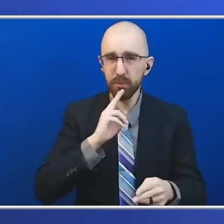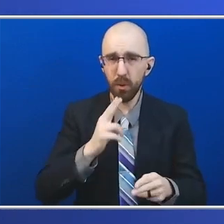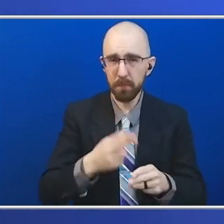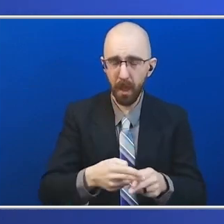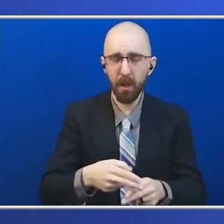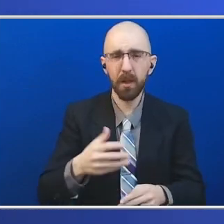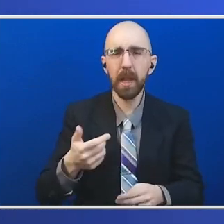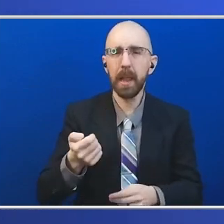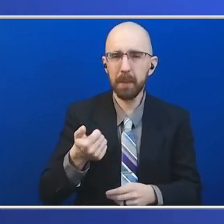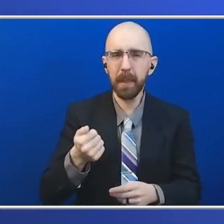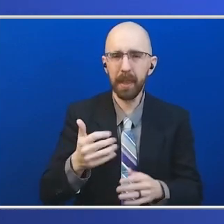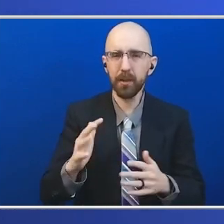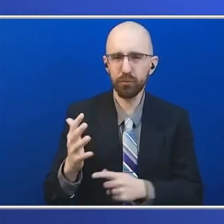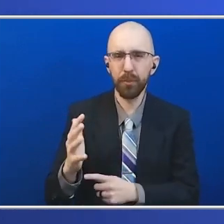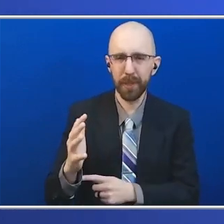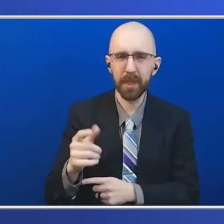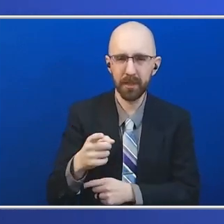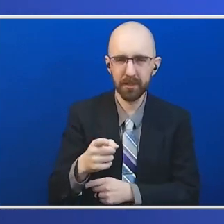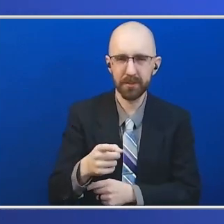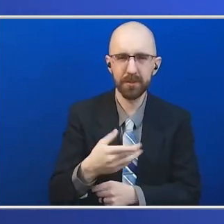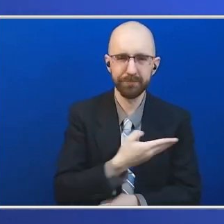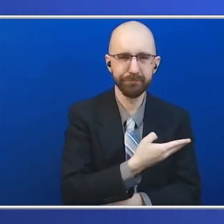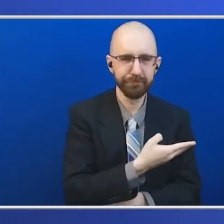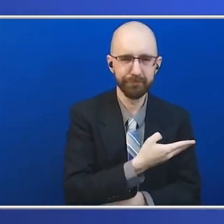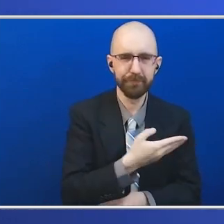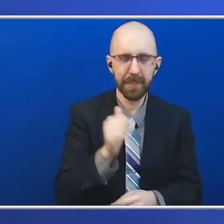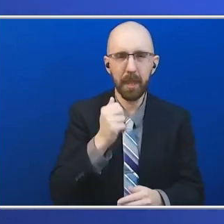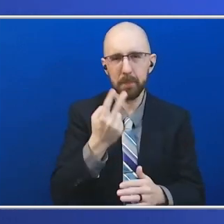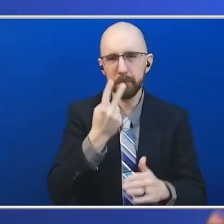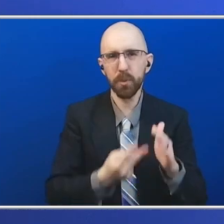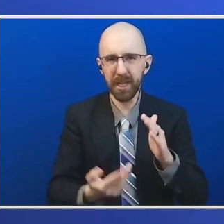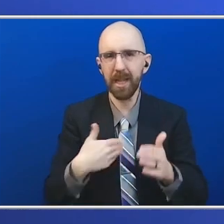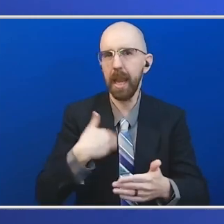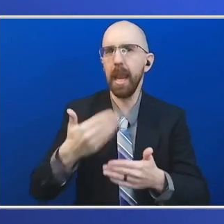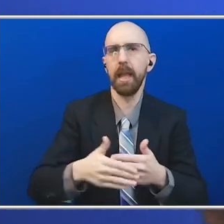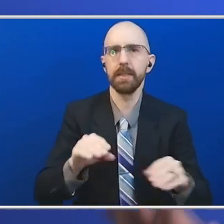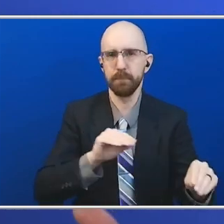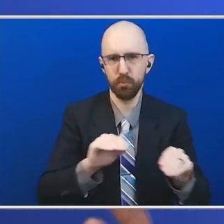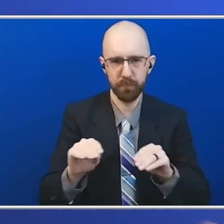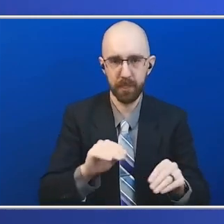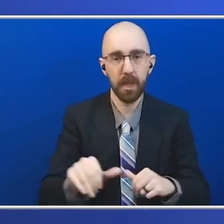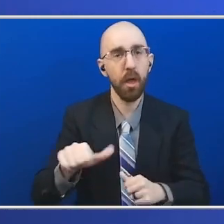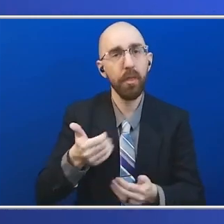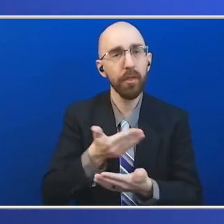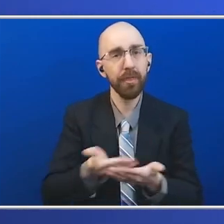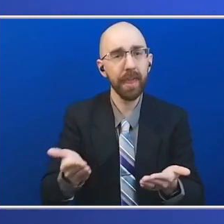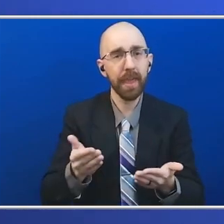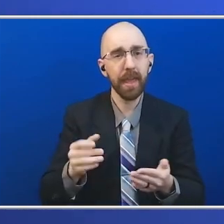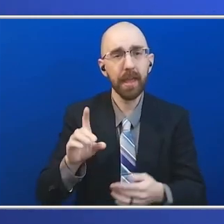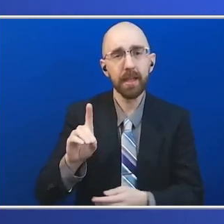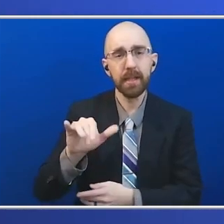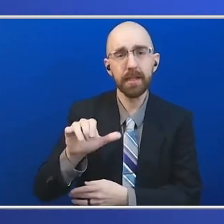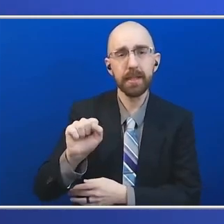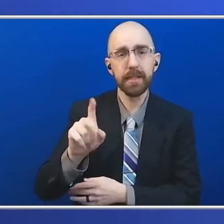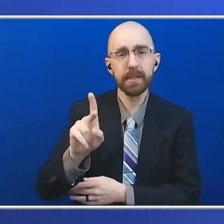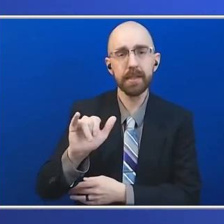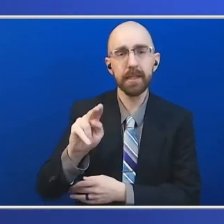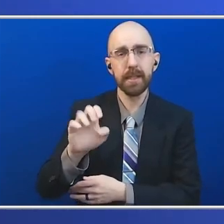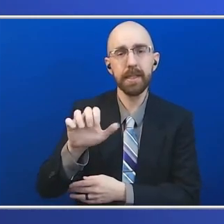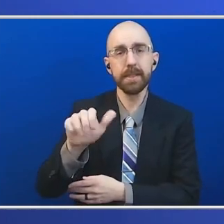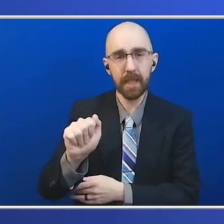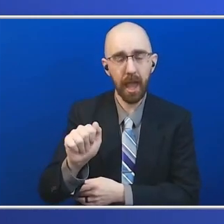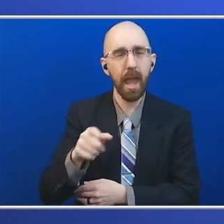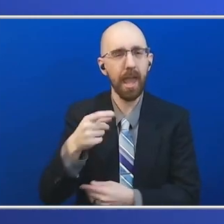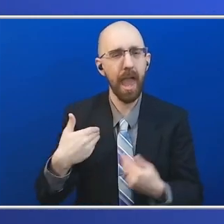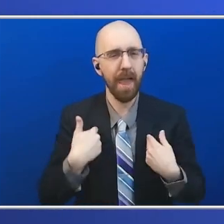rhythmic tremor, like you can predict what my next movement is going to be. The other thing is dyskinesias, which you see right now Ralph is having a little bit of.